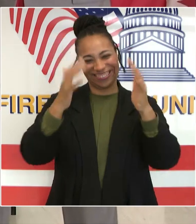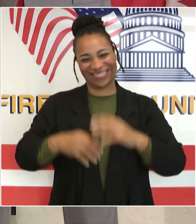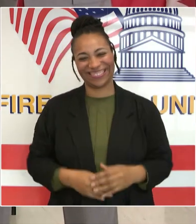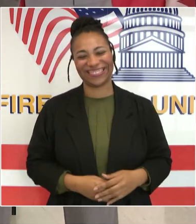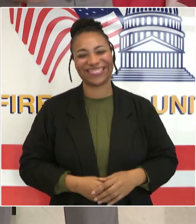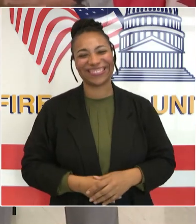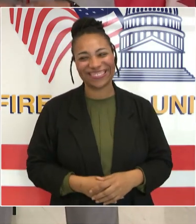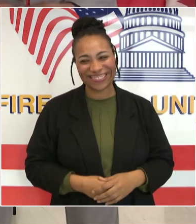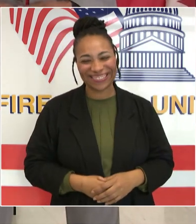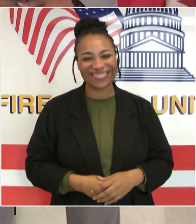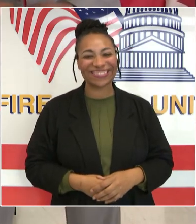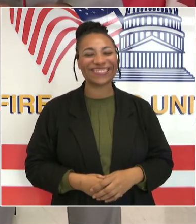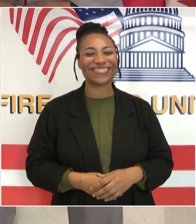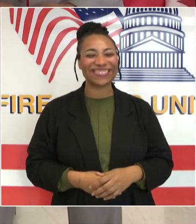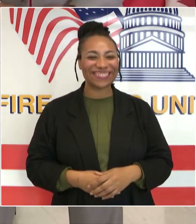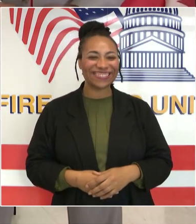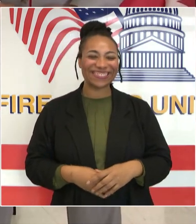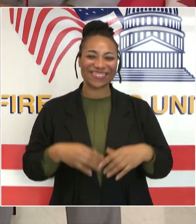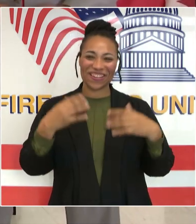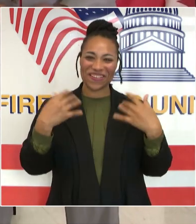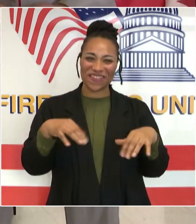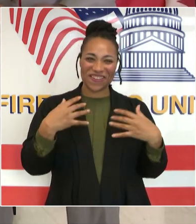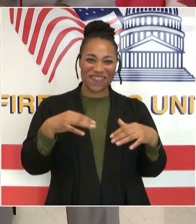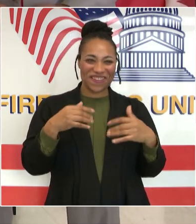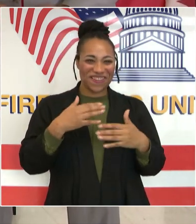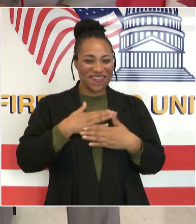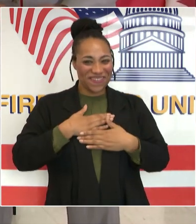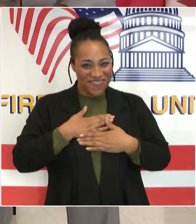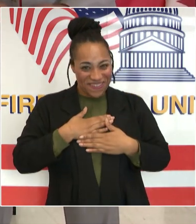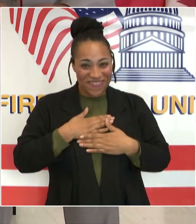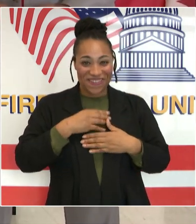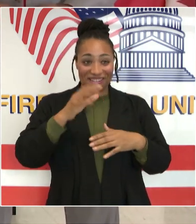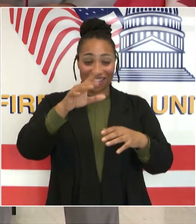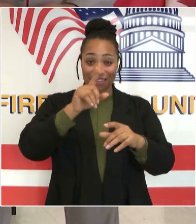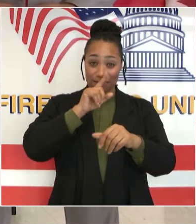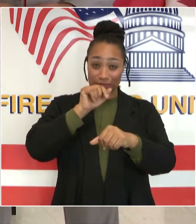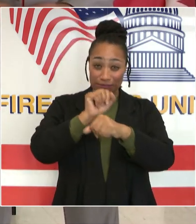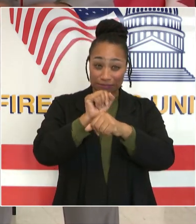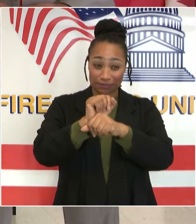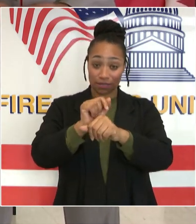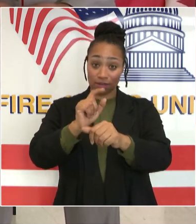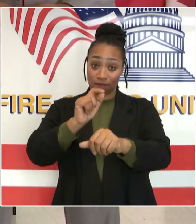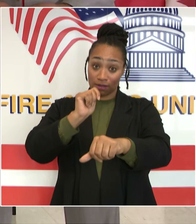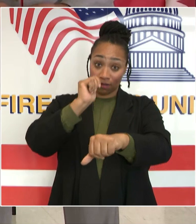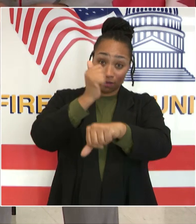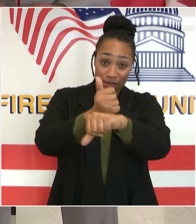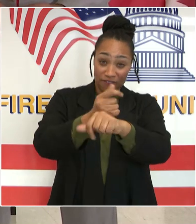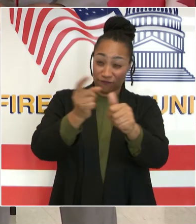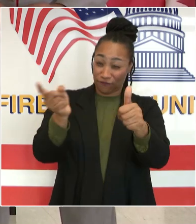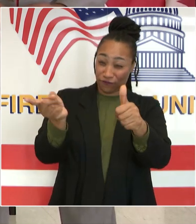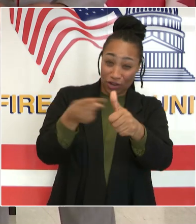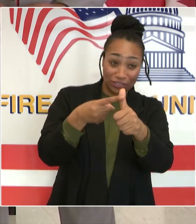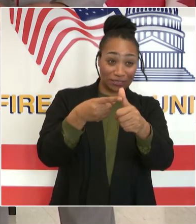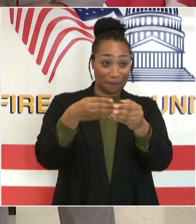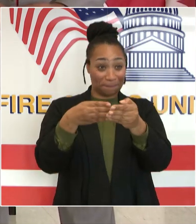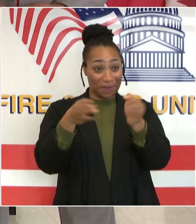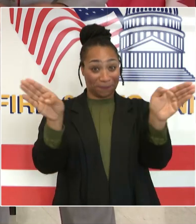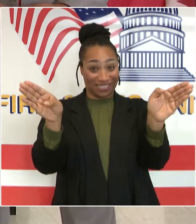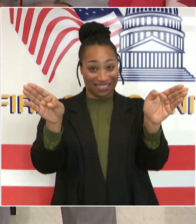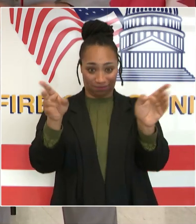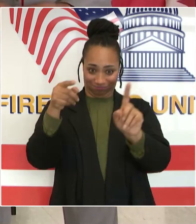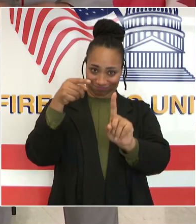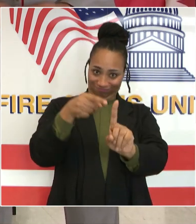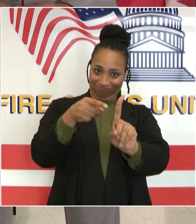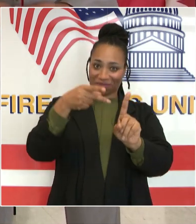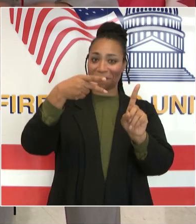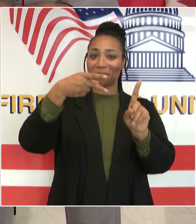So today we are launching our first publicly accessible paramedic education program in Washington,